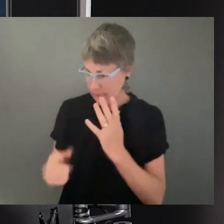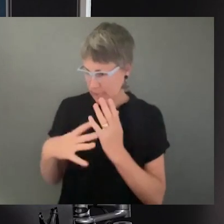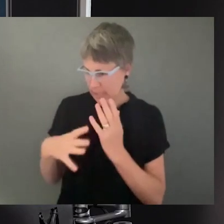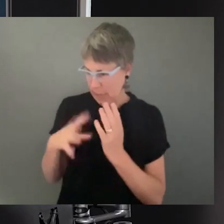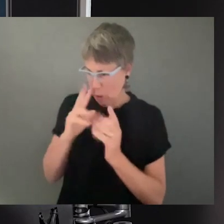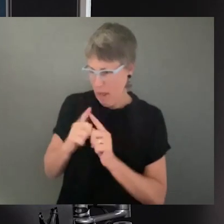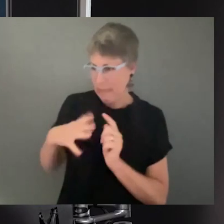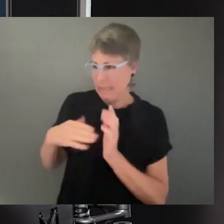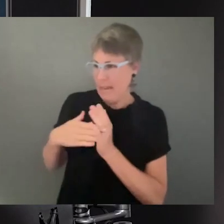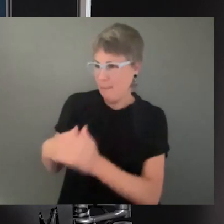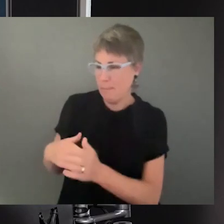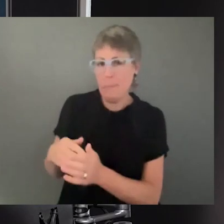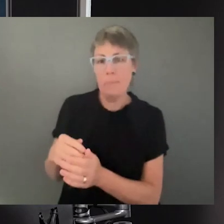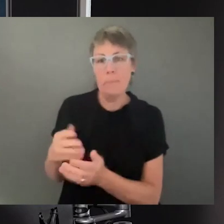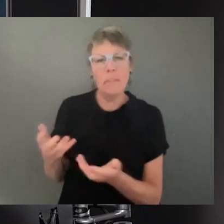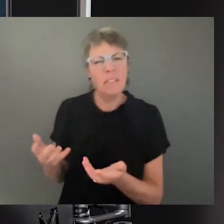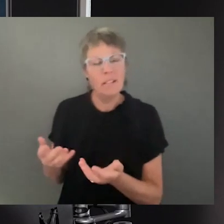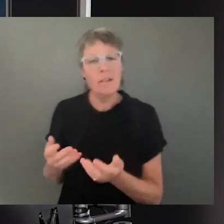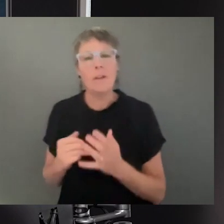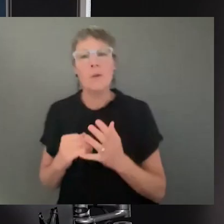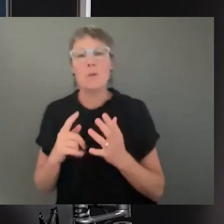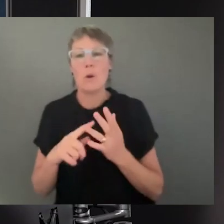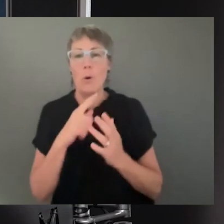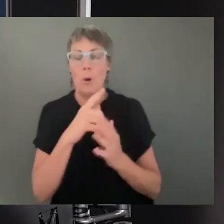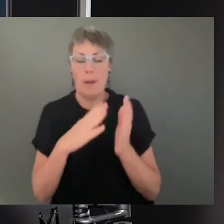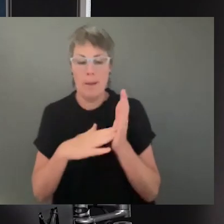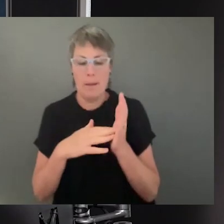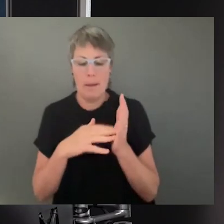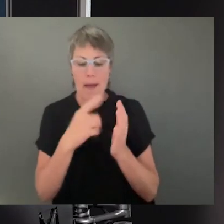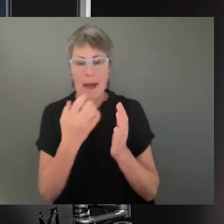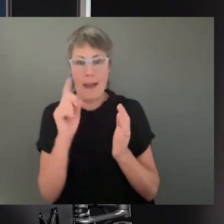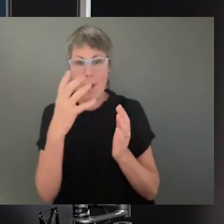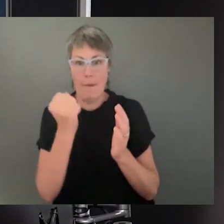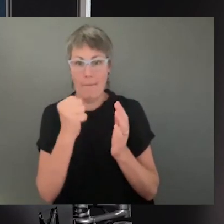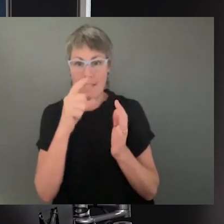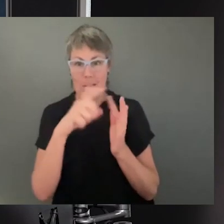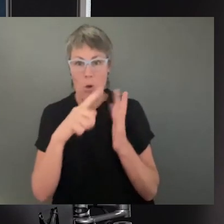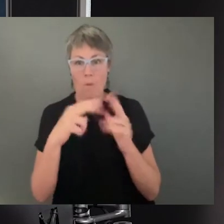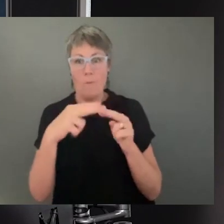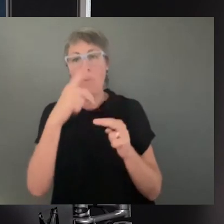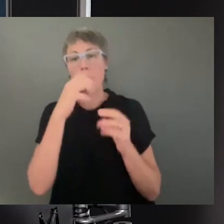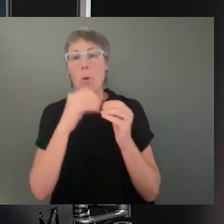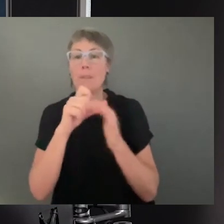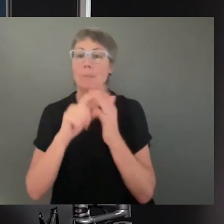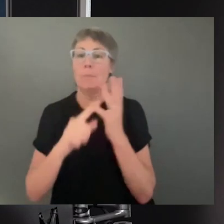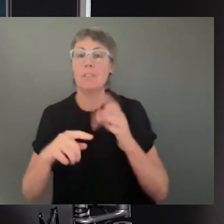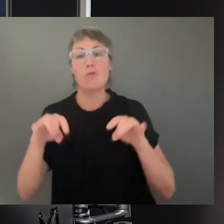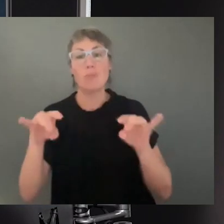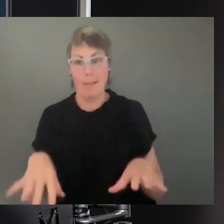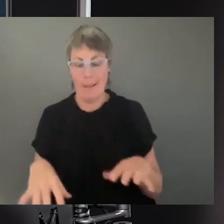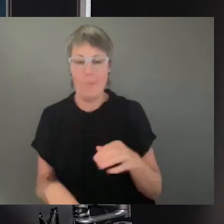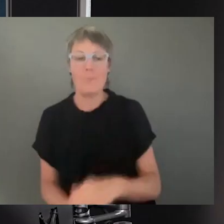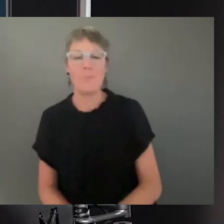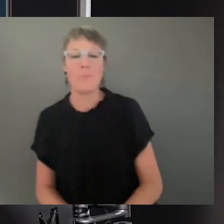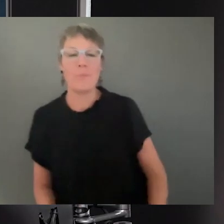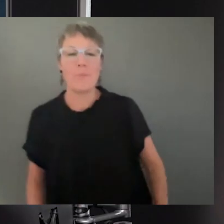Well, Megan Spindler-Smith is the acting CEO of People with Disability Australia, and they're with me now. Good morning. Good morning.